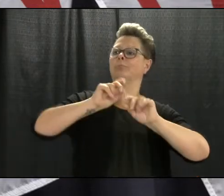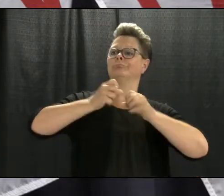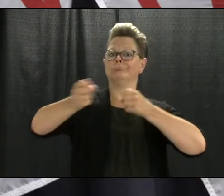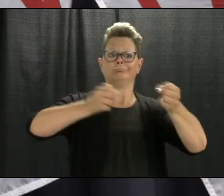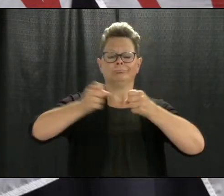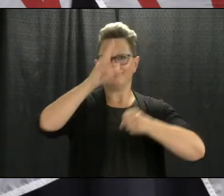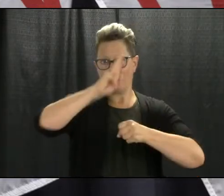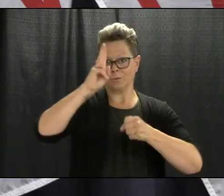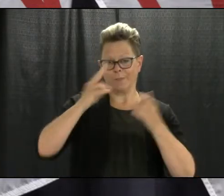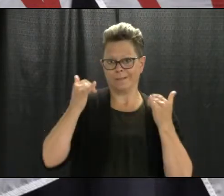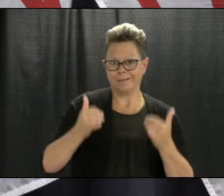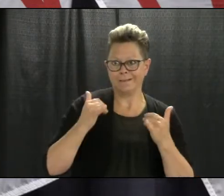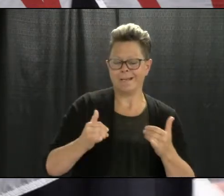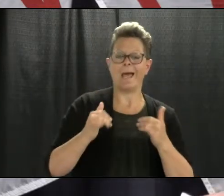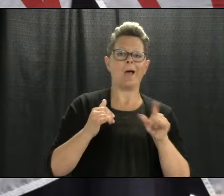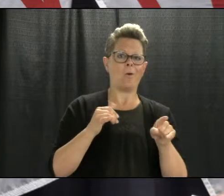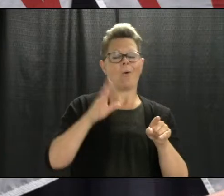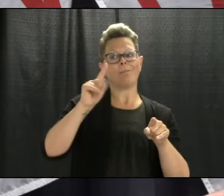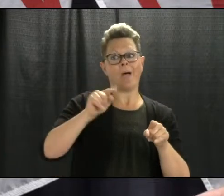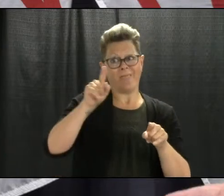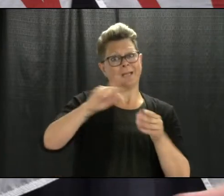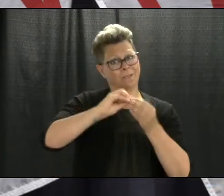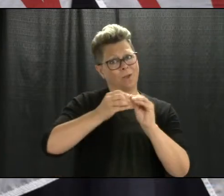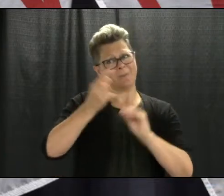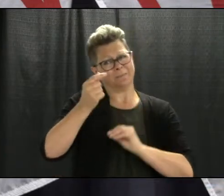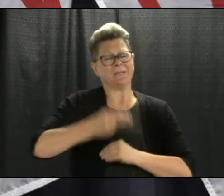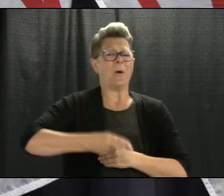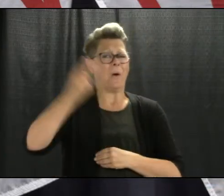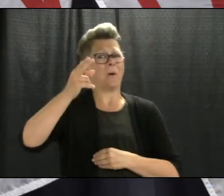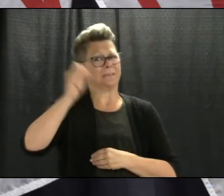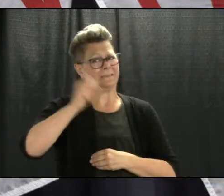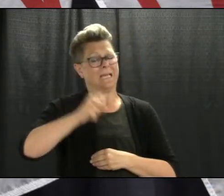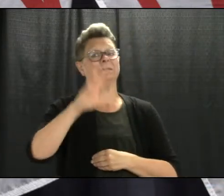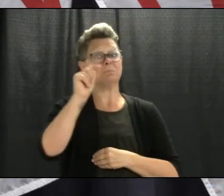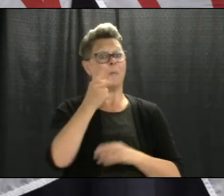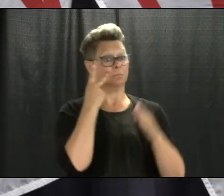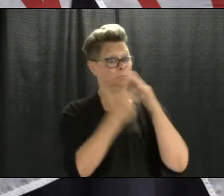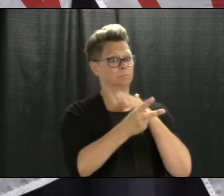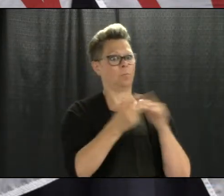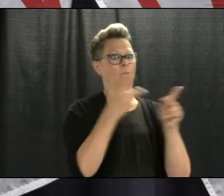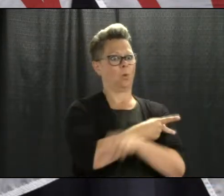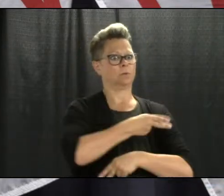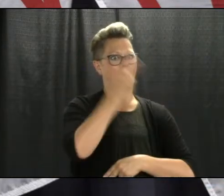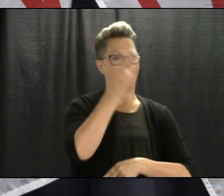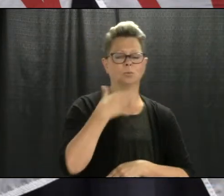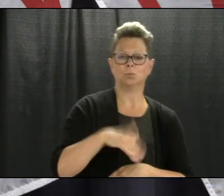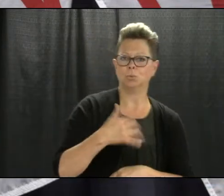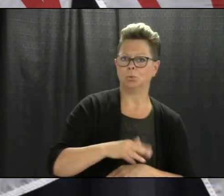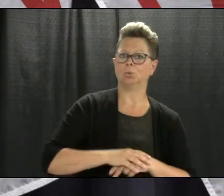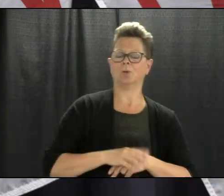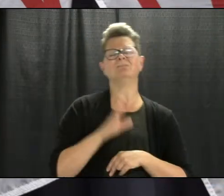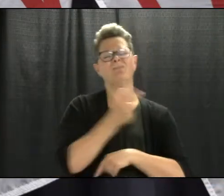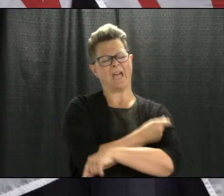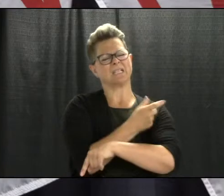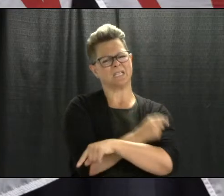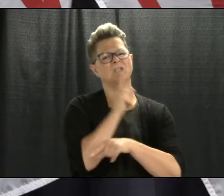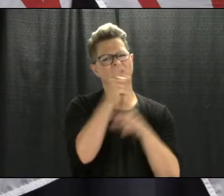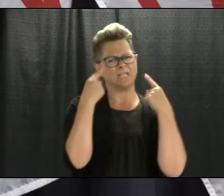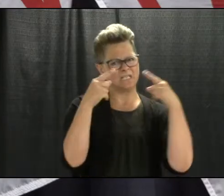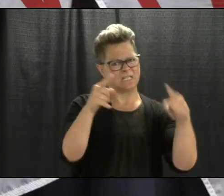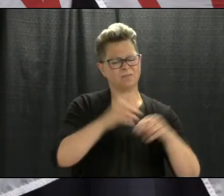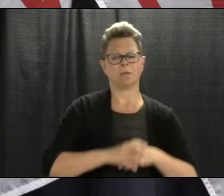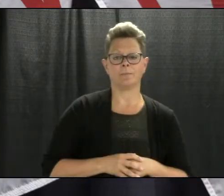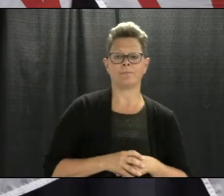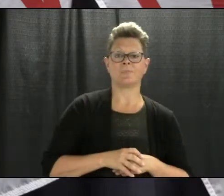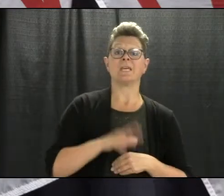high, but this is much lower than we were anticipating for the end of July. This is a strong signal that our vaccines are working. I am happy to